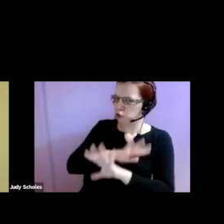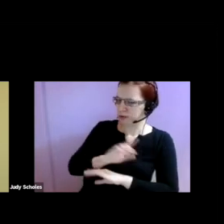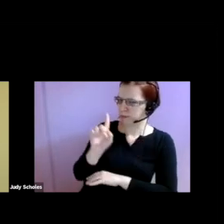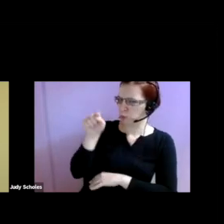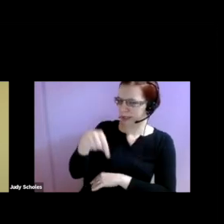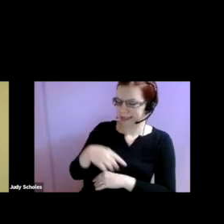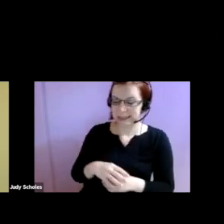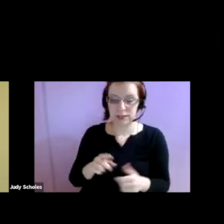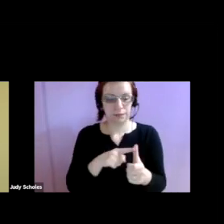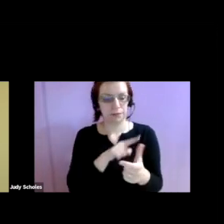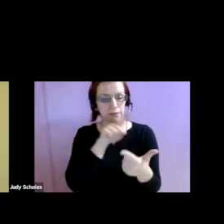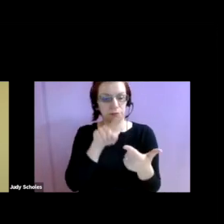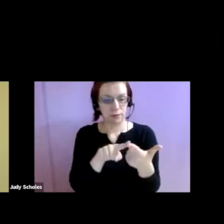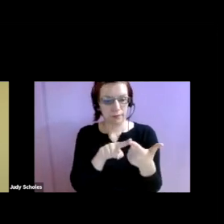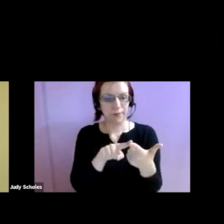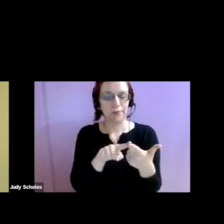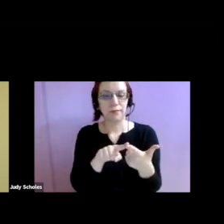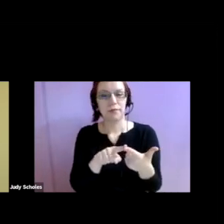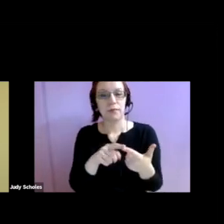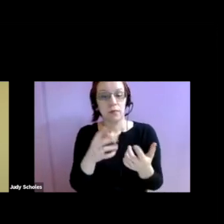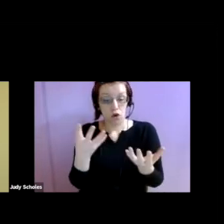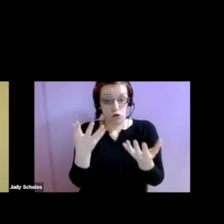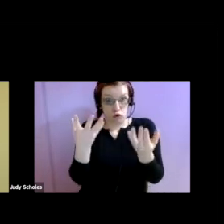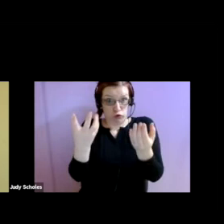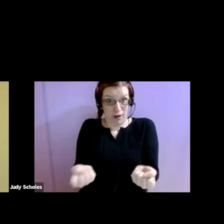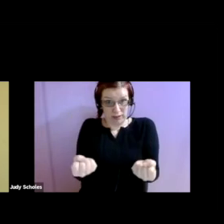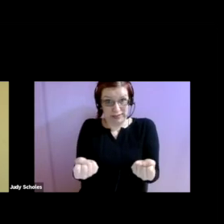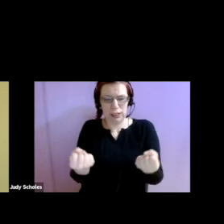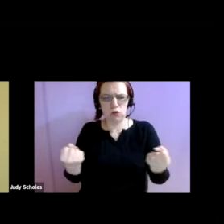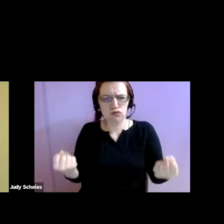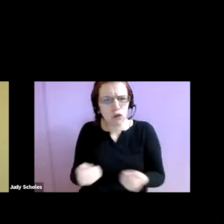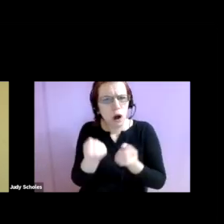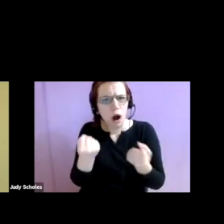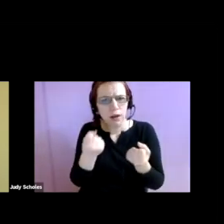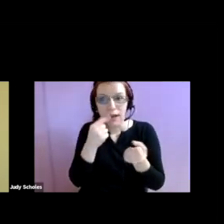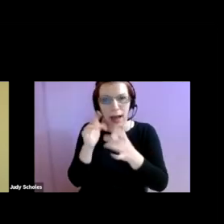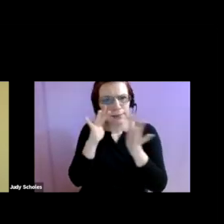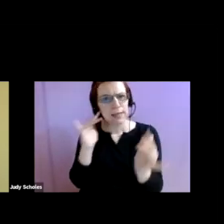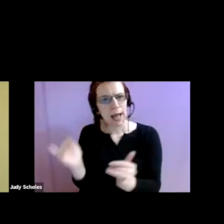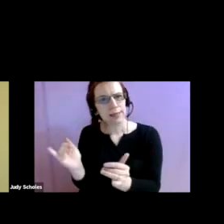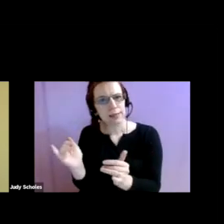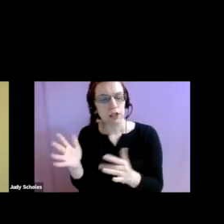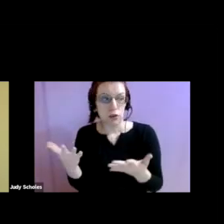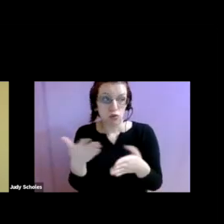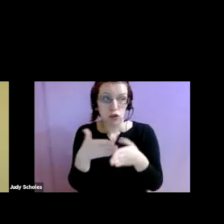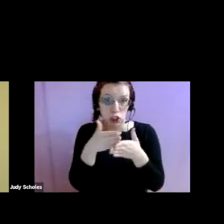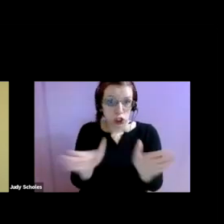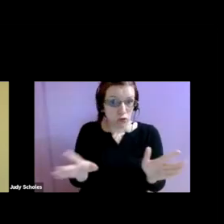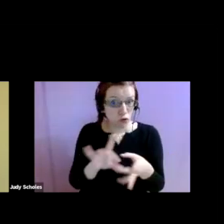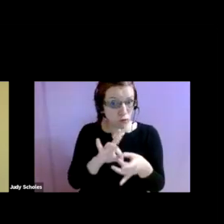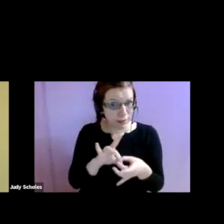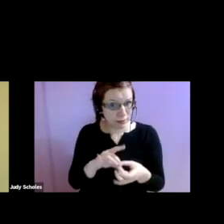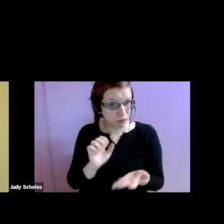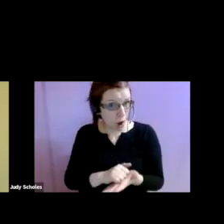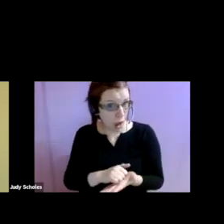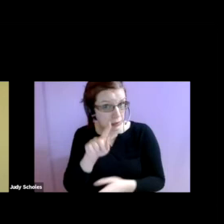Testing extremely strong gravity eventually is general relativity, the right theory of gravity. And